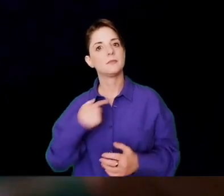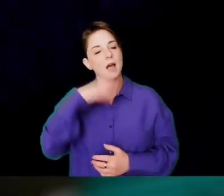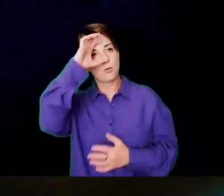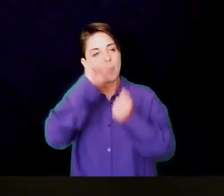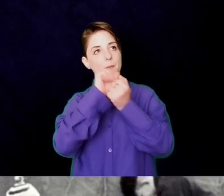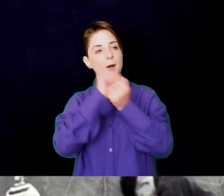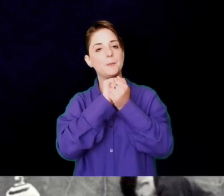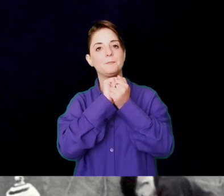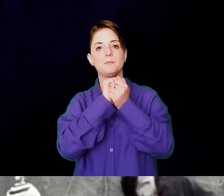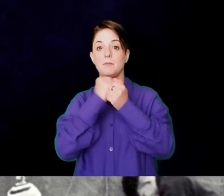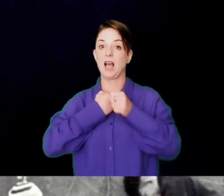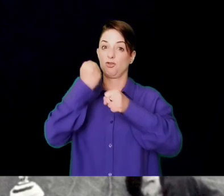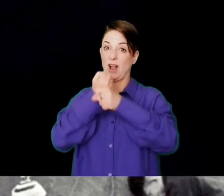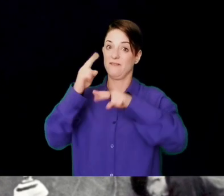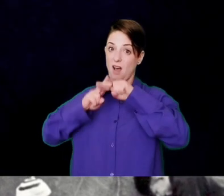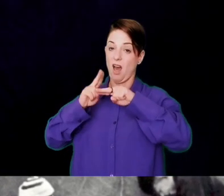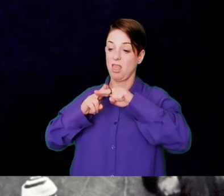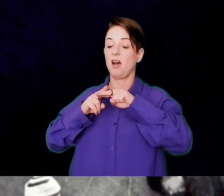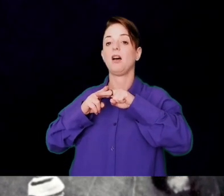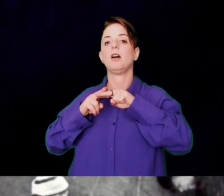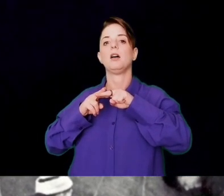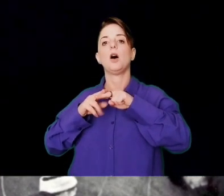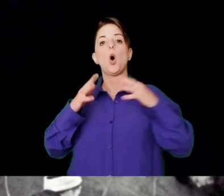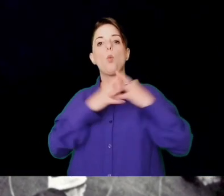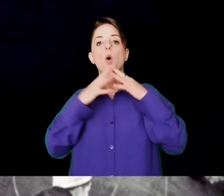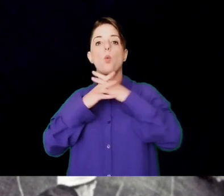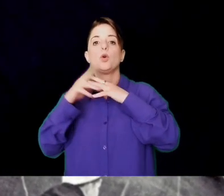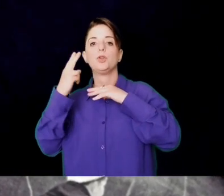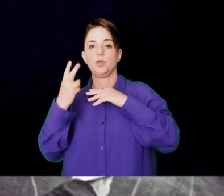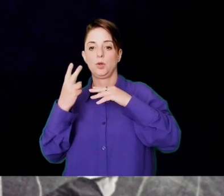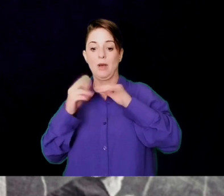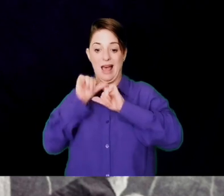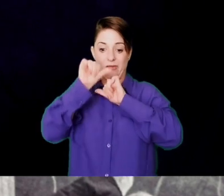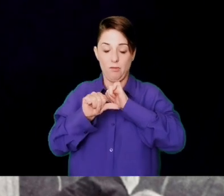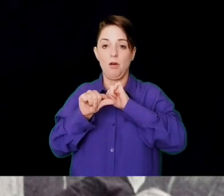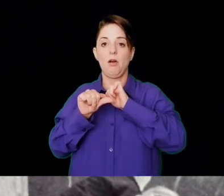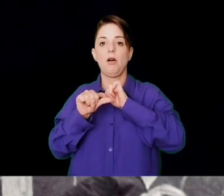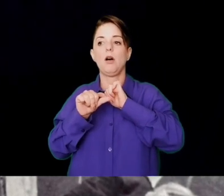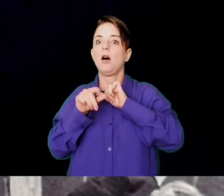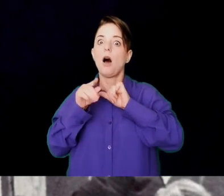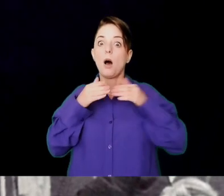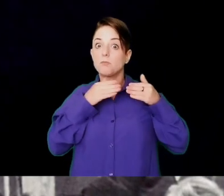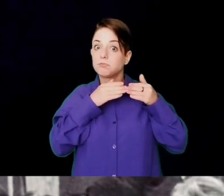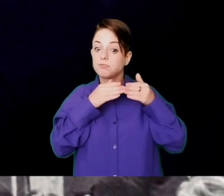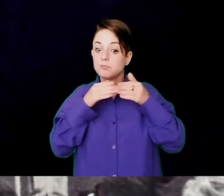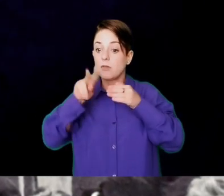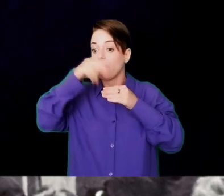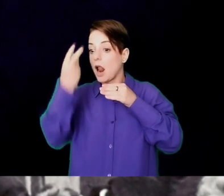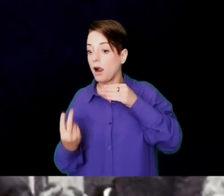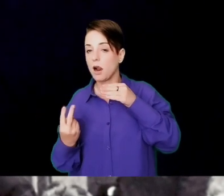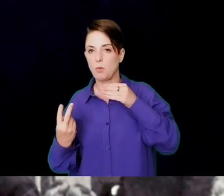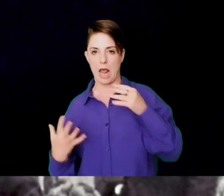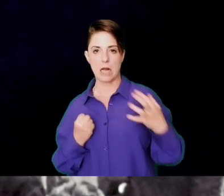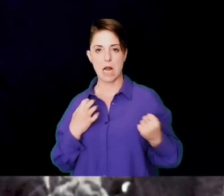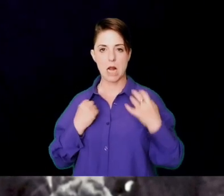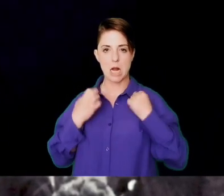I can remember my grandfather saying that after the Second World War, that if you fell overboard, you